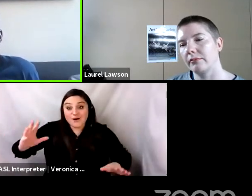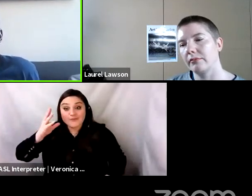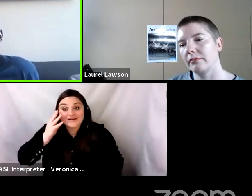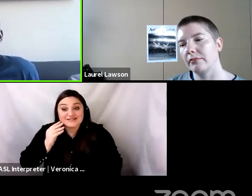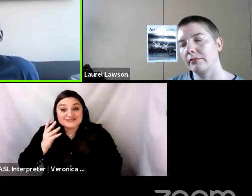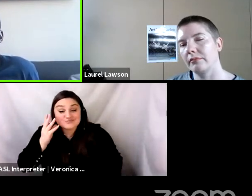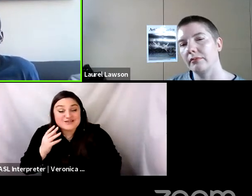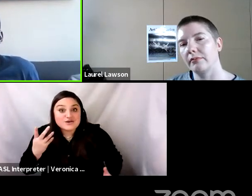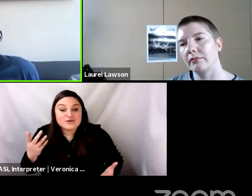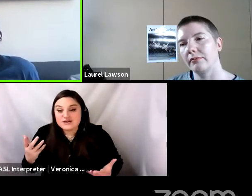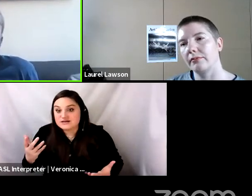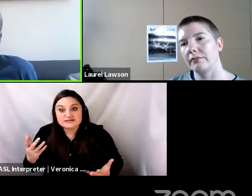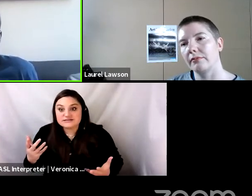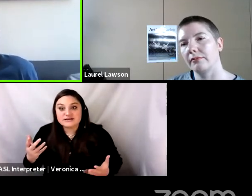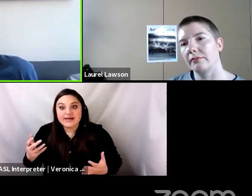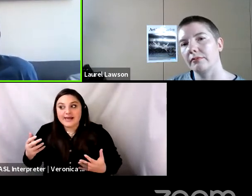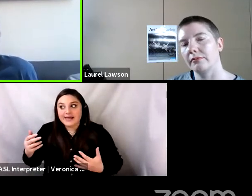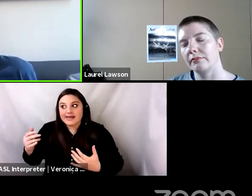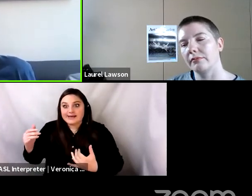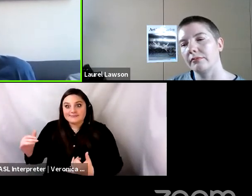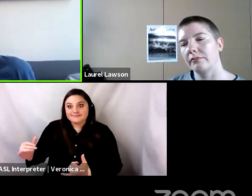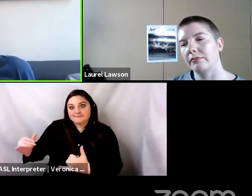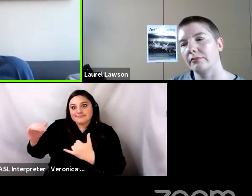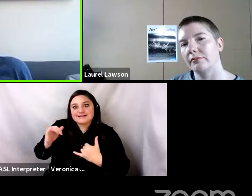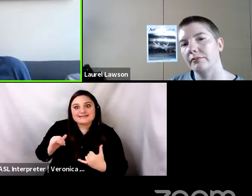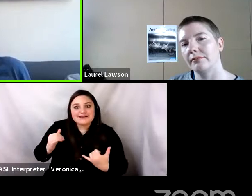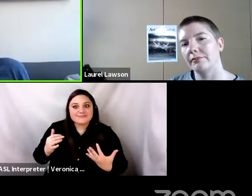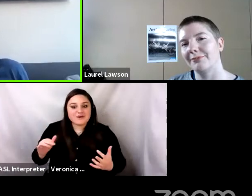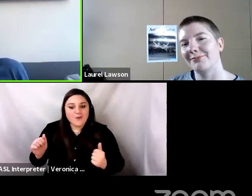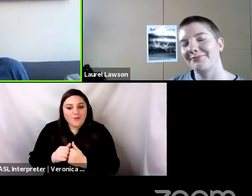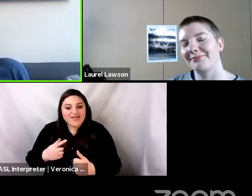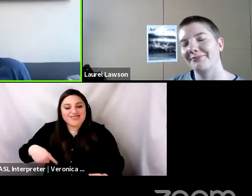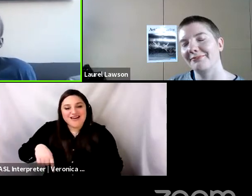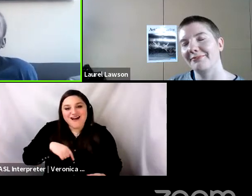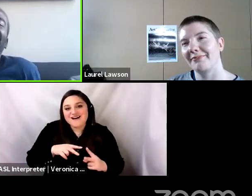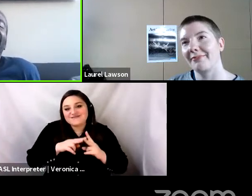It feels very kinetic. It feels very kinetic, Laurel.